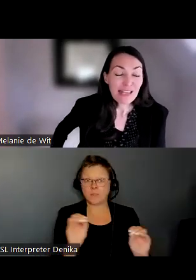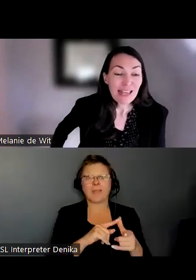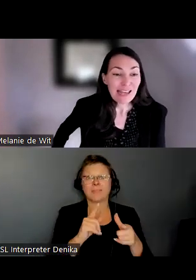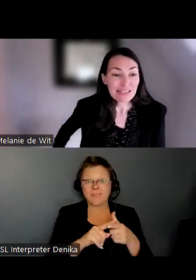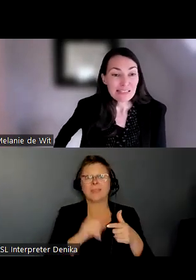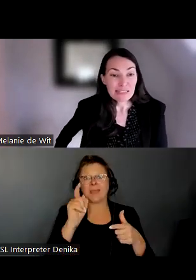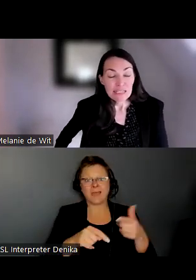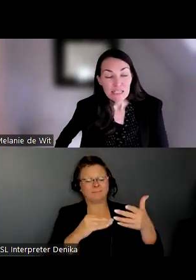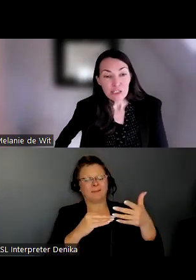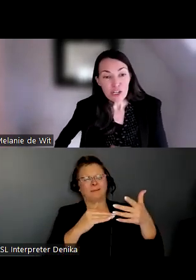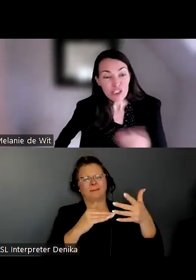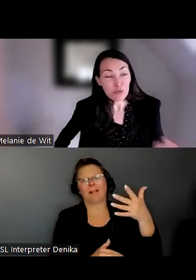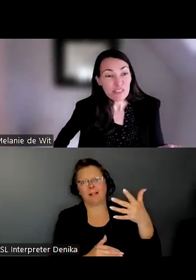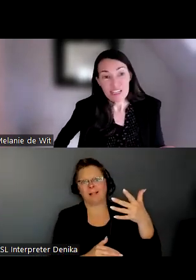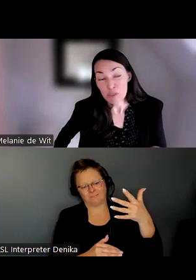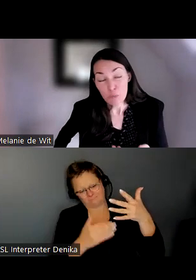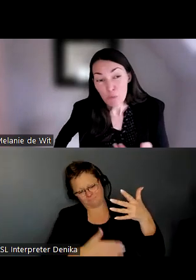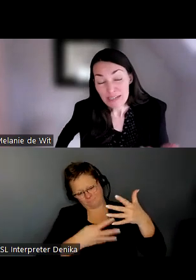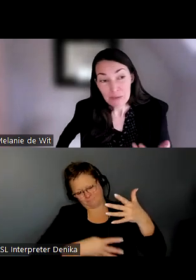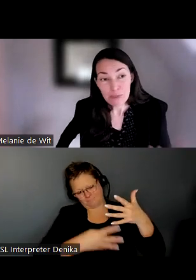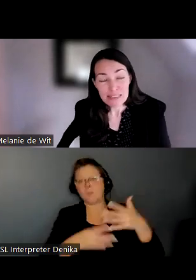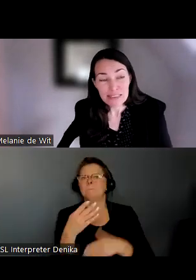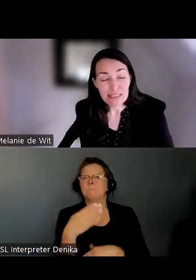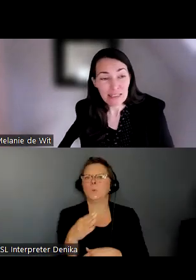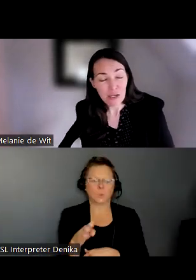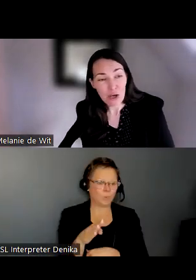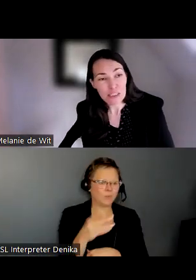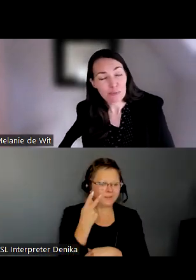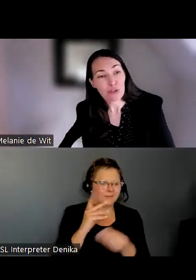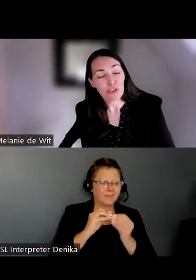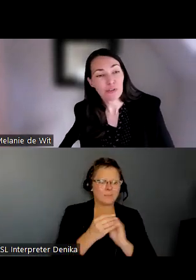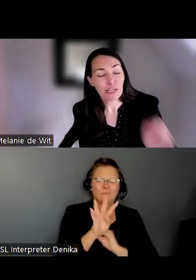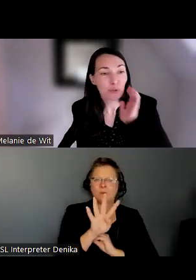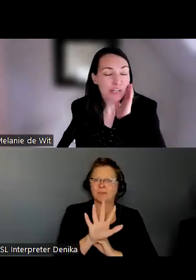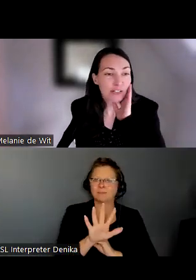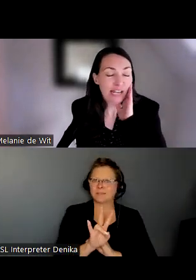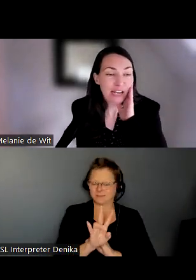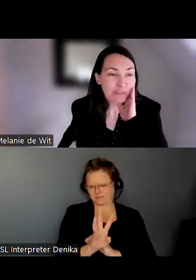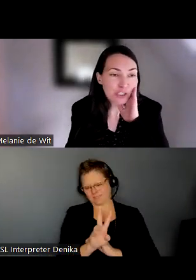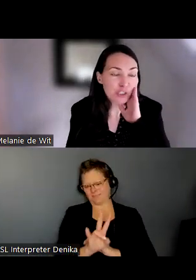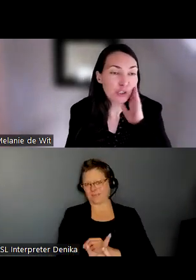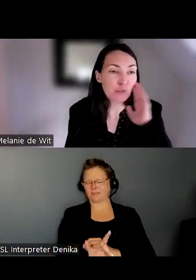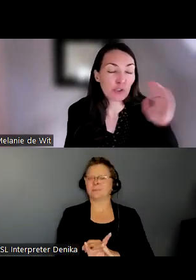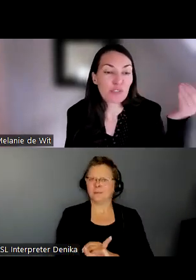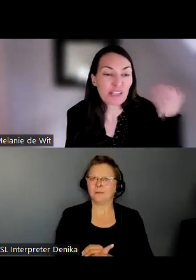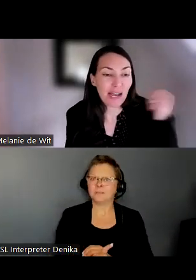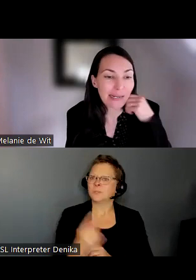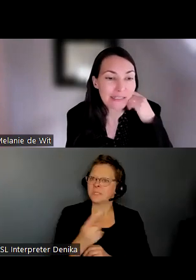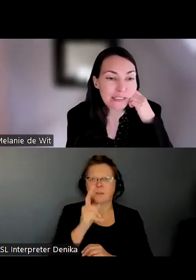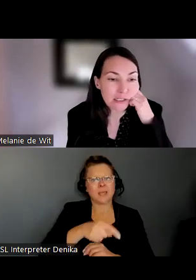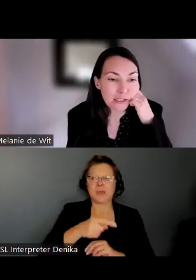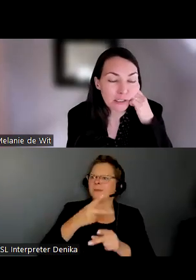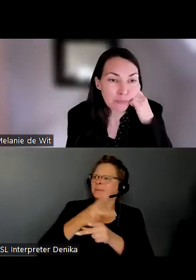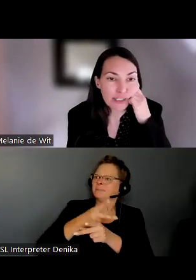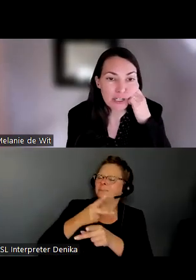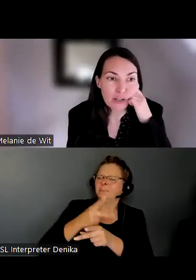section and you're not choosing. We as in the hospital, that your care providers have to just choose who's the